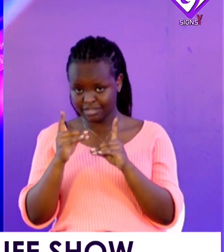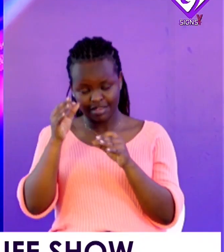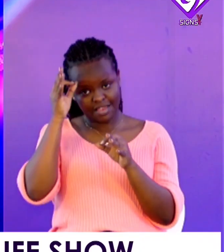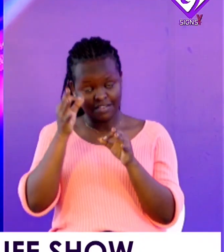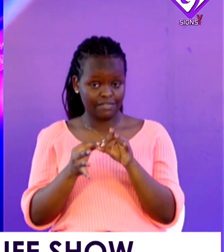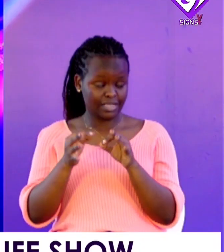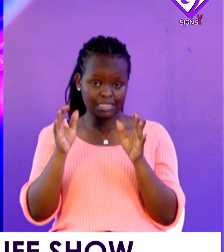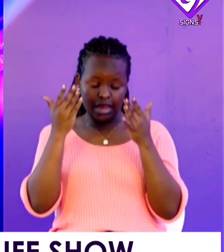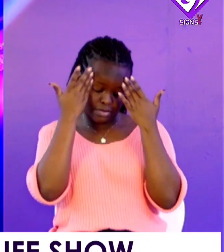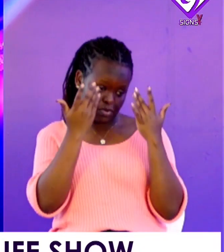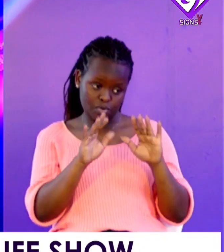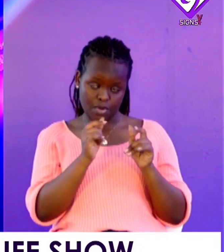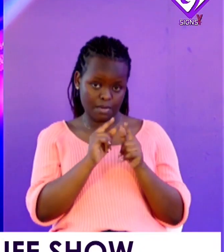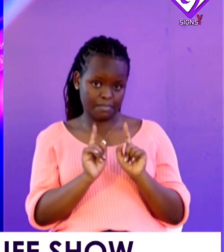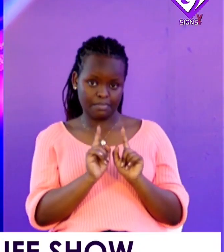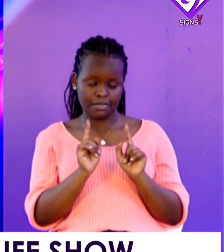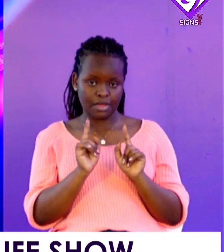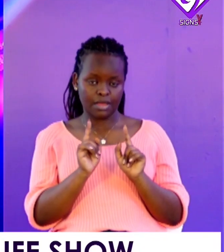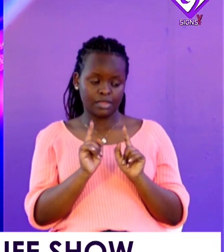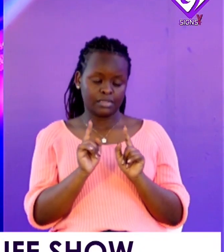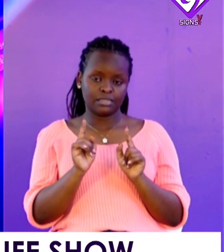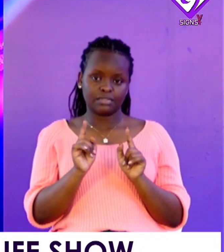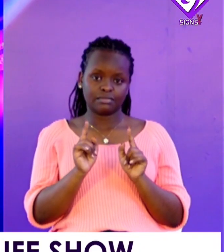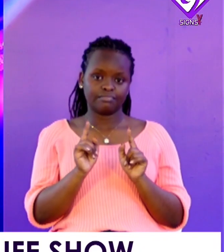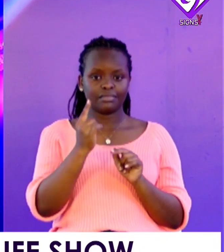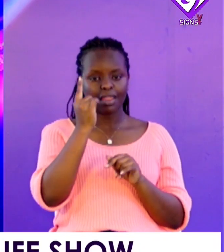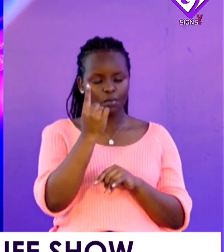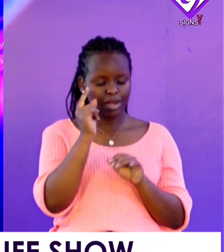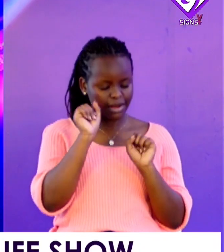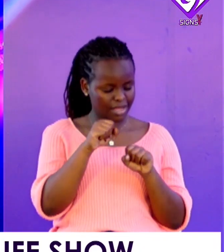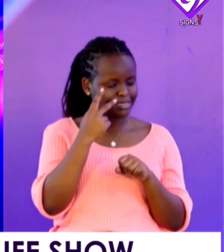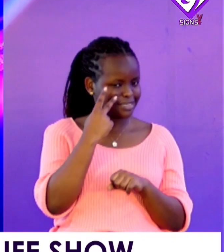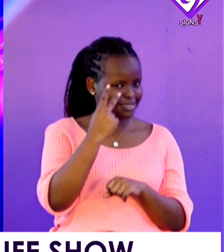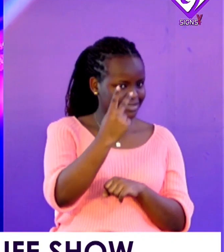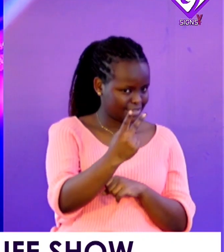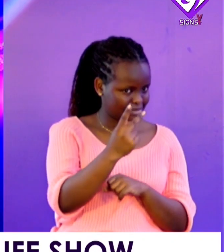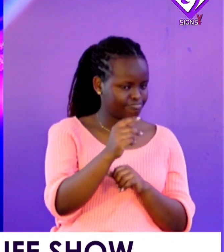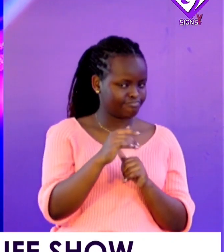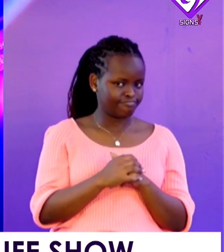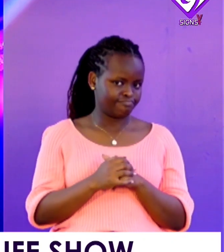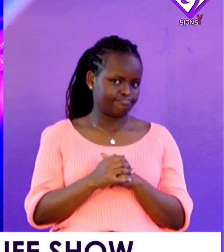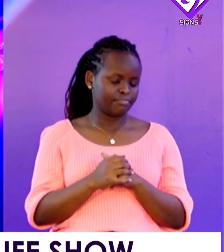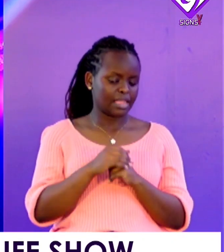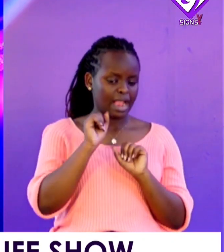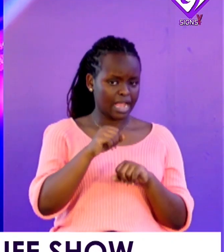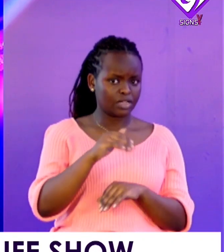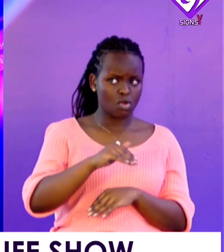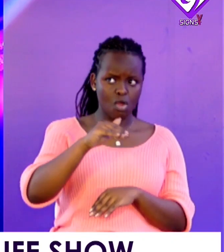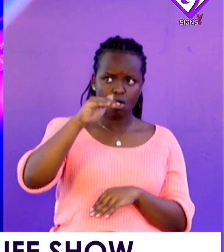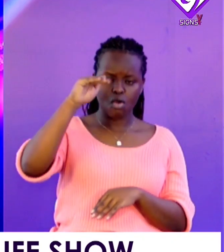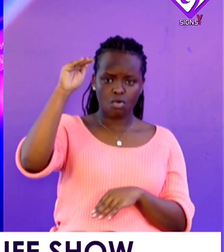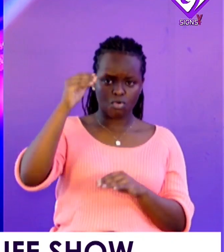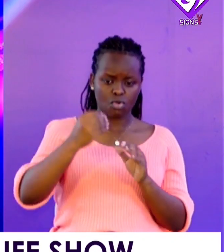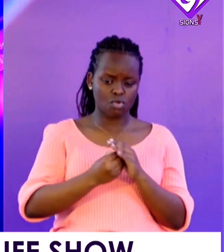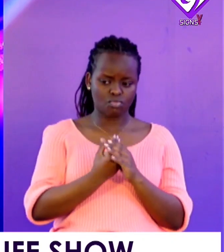as a Christian, but one should be able to see marks of growth in that they're able to grow to the extent they